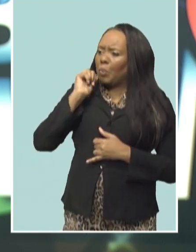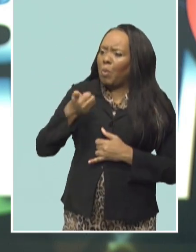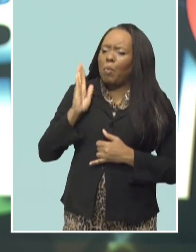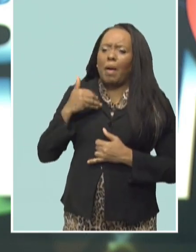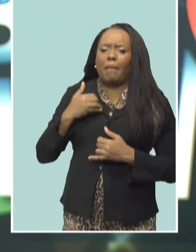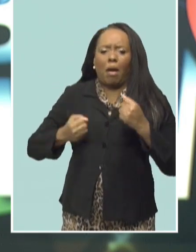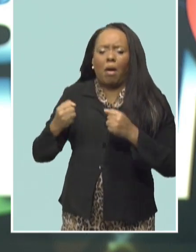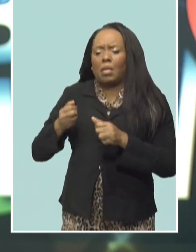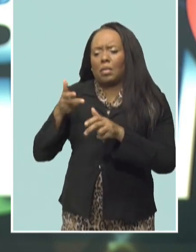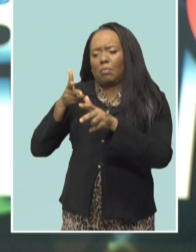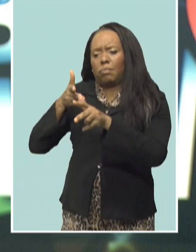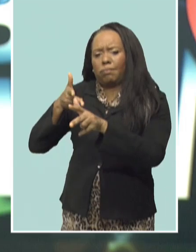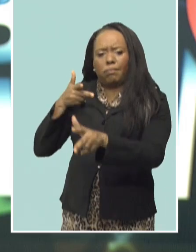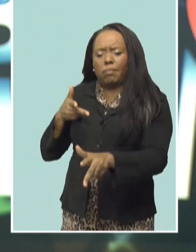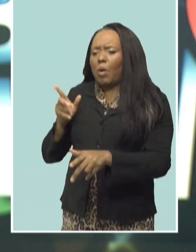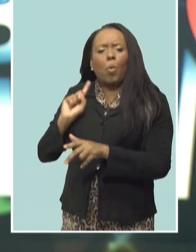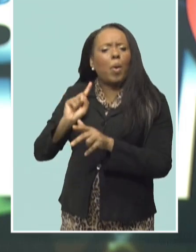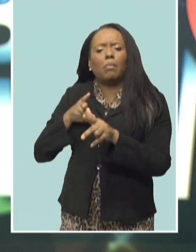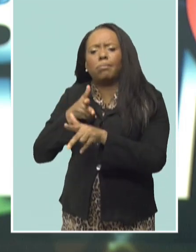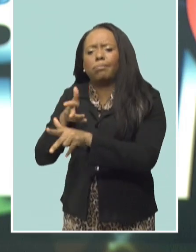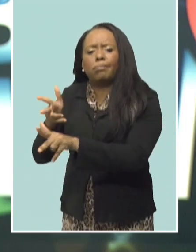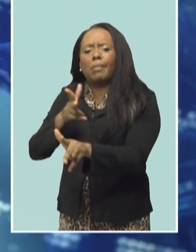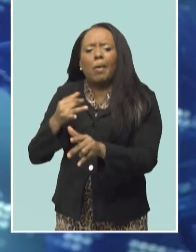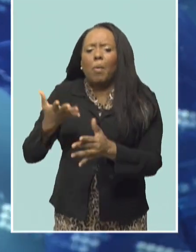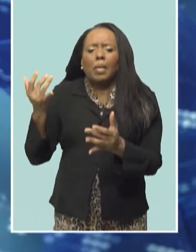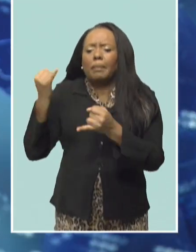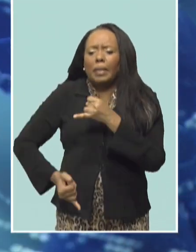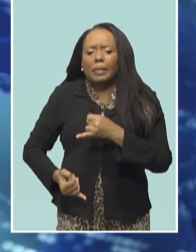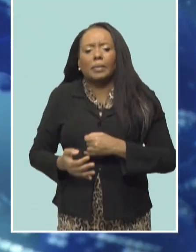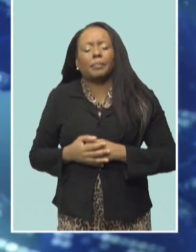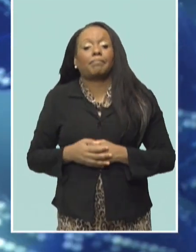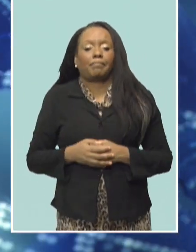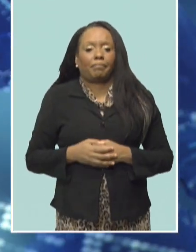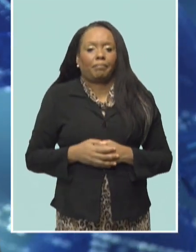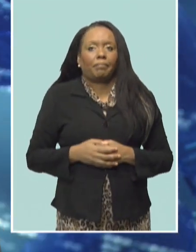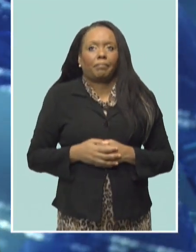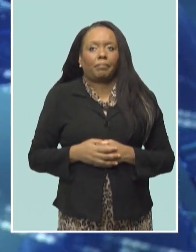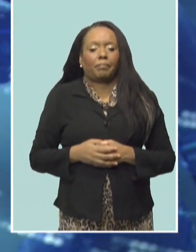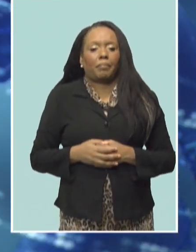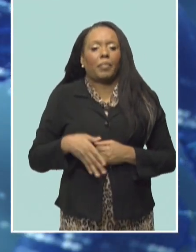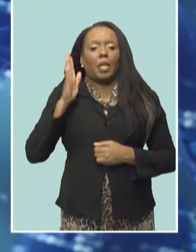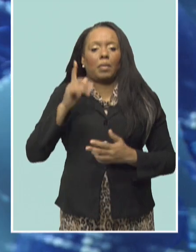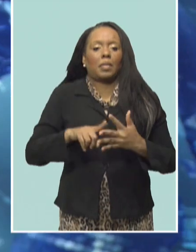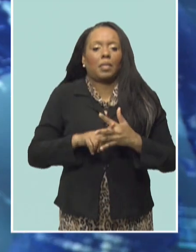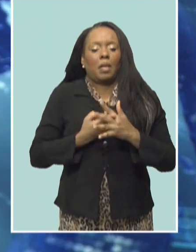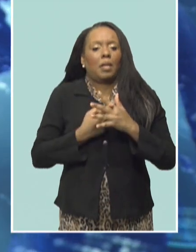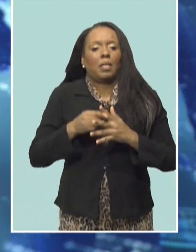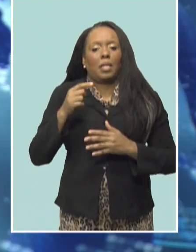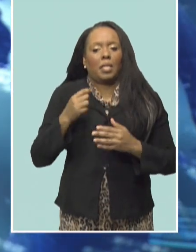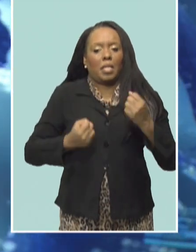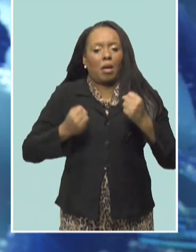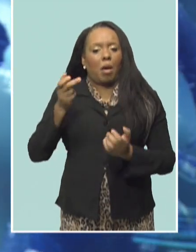will it start? Where is it going? And where will it end? All right. So we're starting off in the car park of the National Cultural